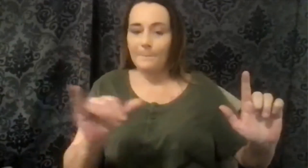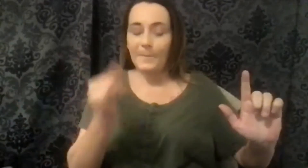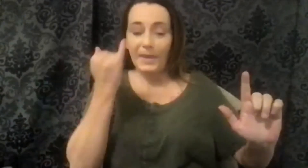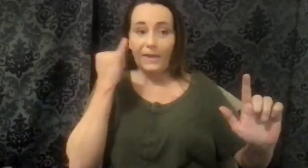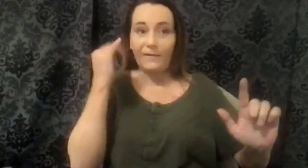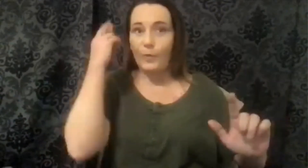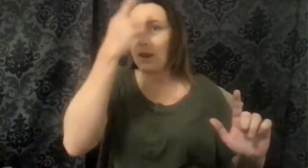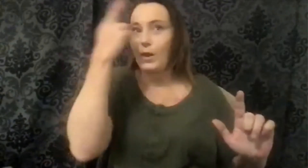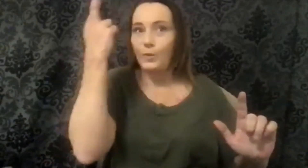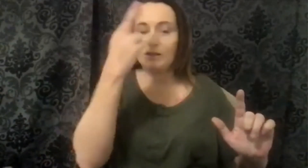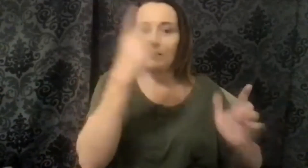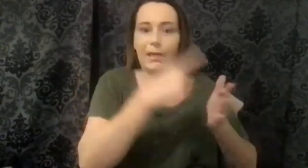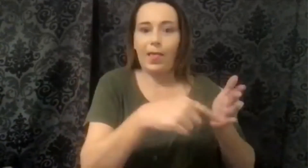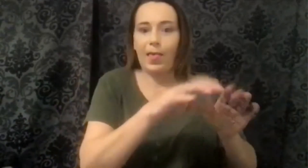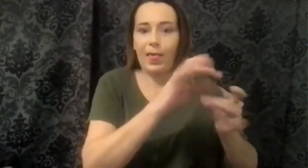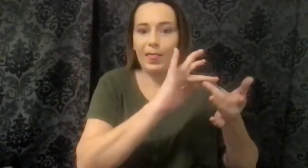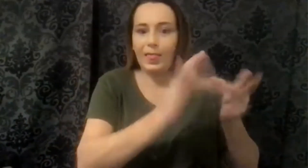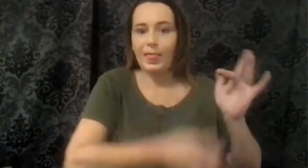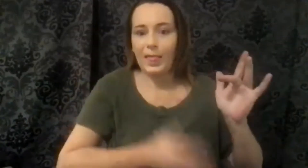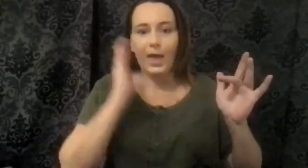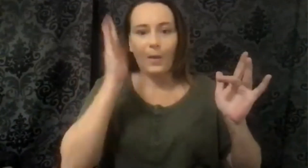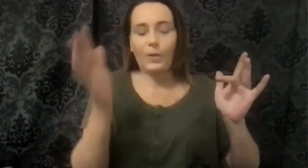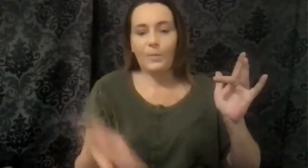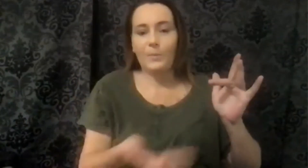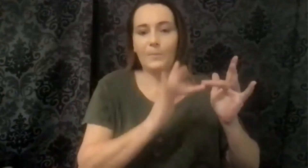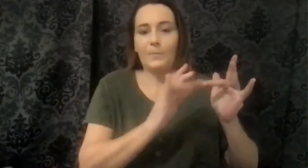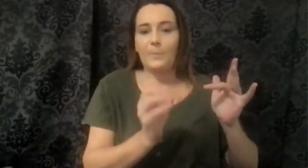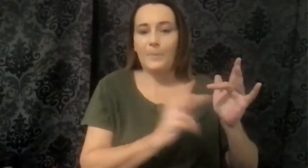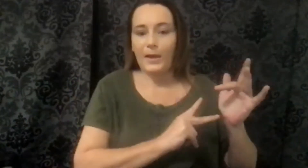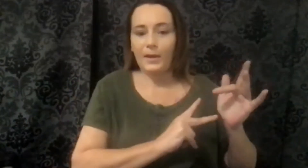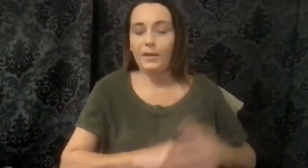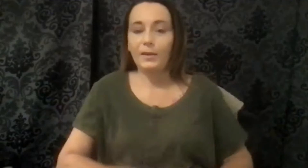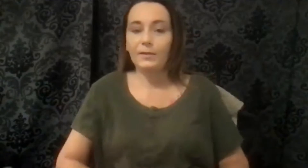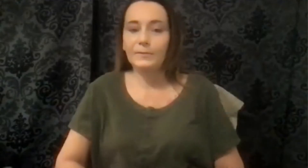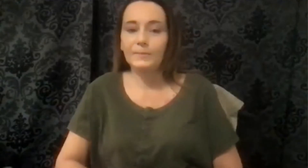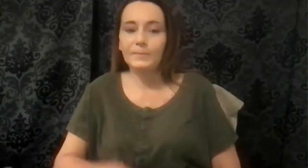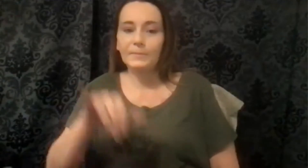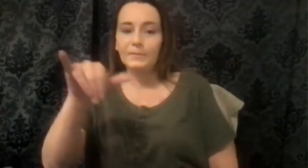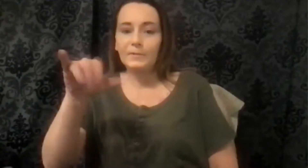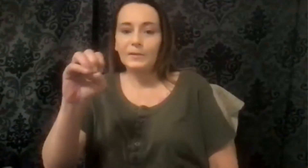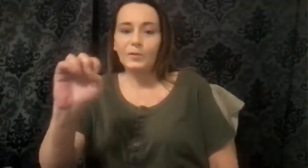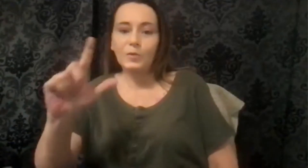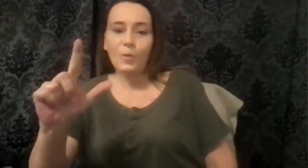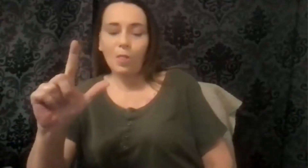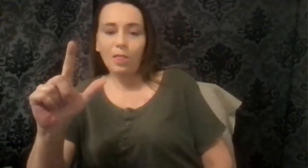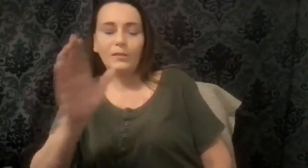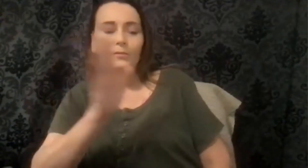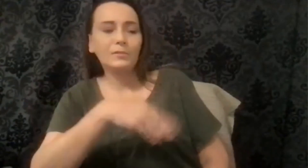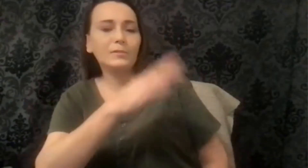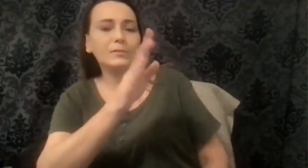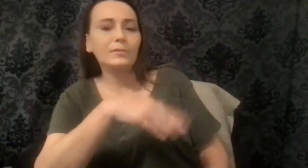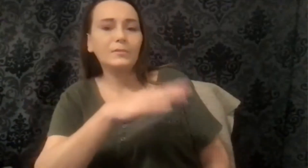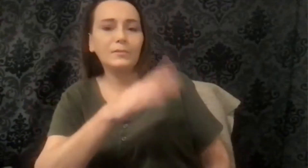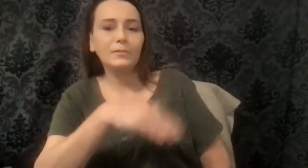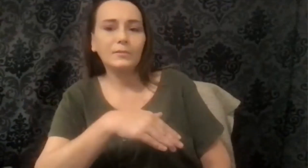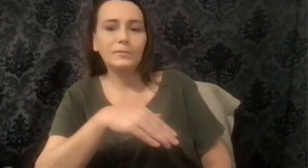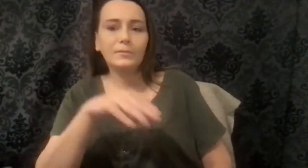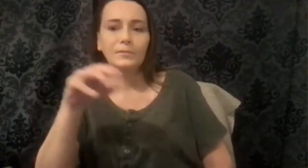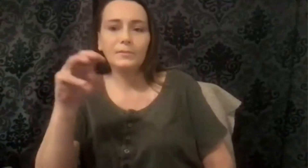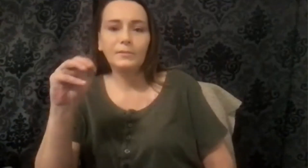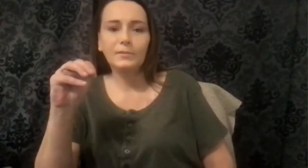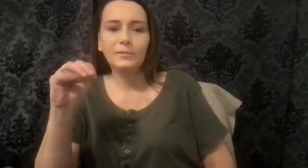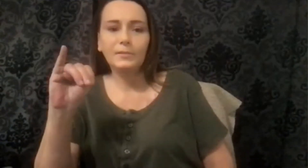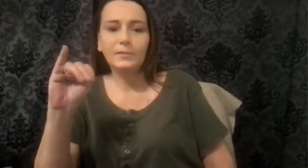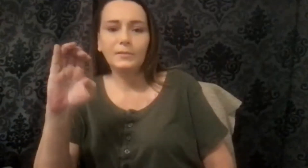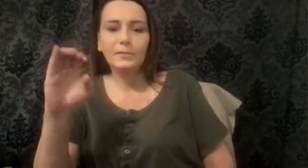out. So Irene, yes. I just wanted to say Michael B is with us. He's a